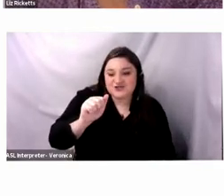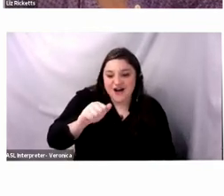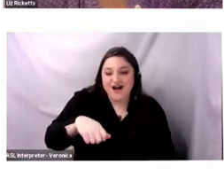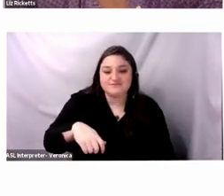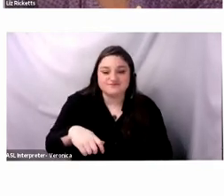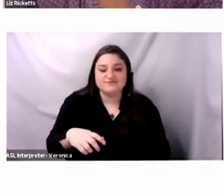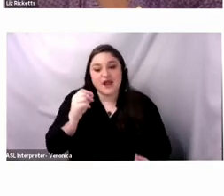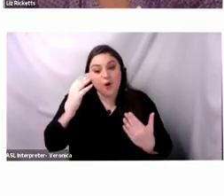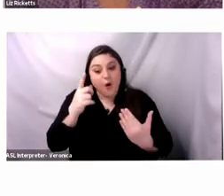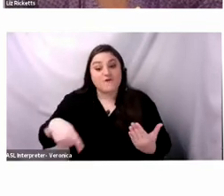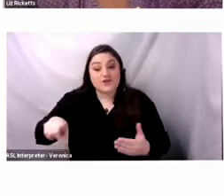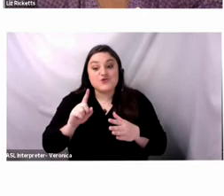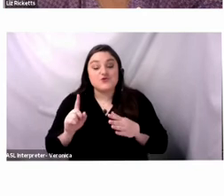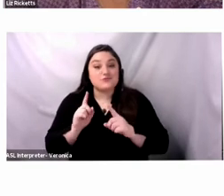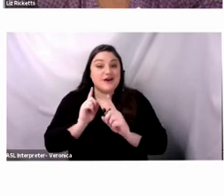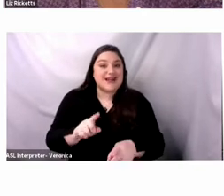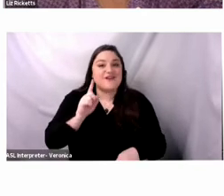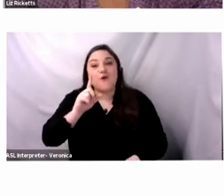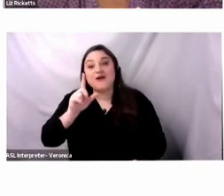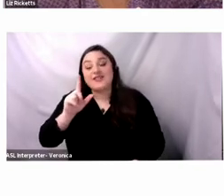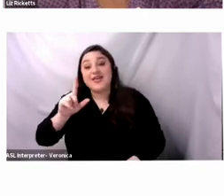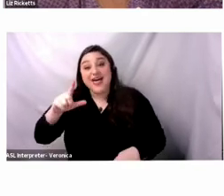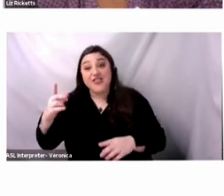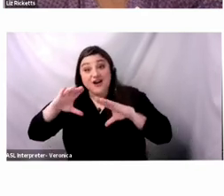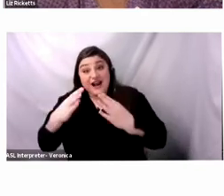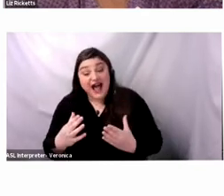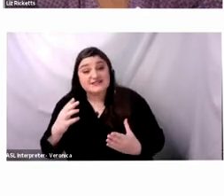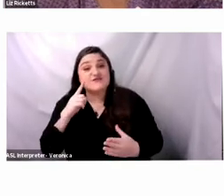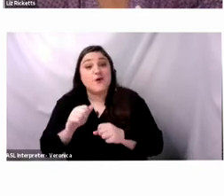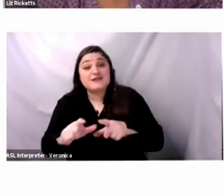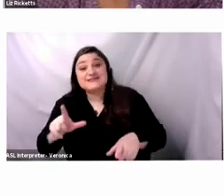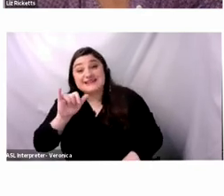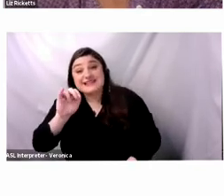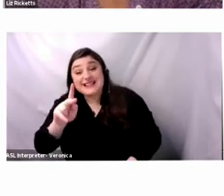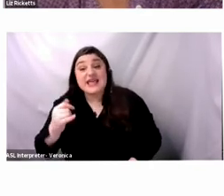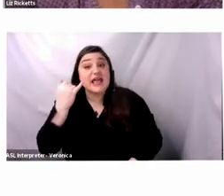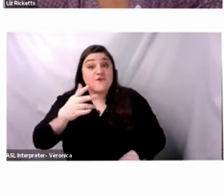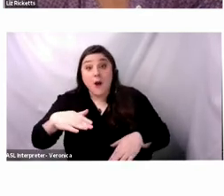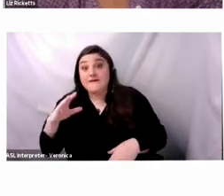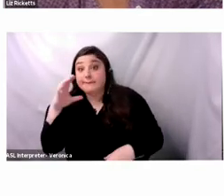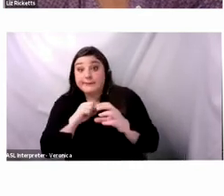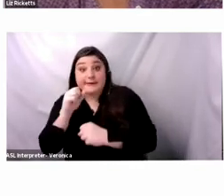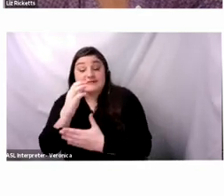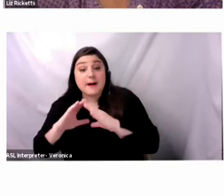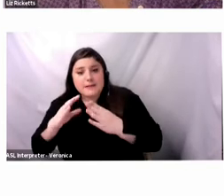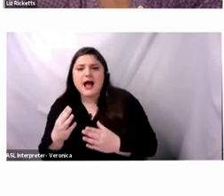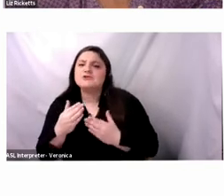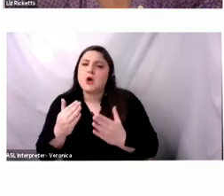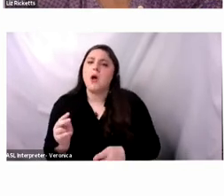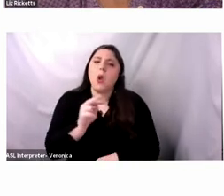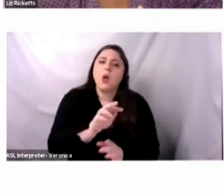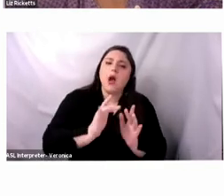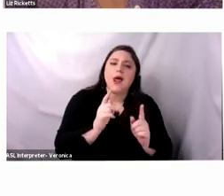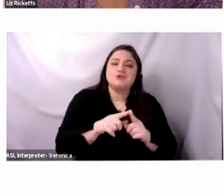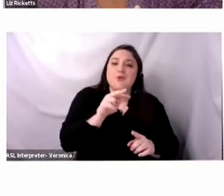you attended those, and if you didn't, I definitely encourage you to review them. So again, as Candace said, my name is Liz Ricketts. I'm